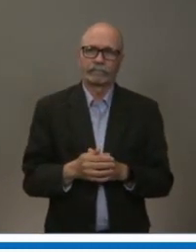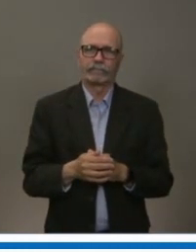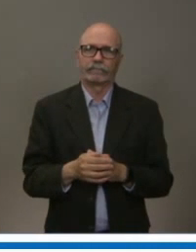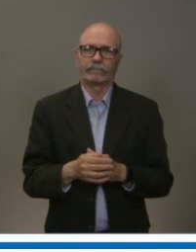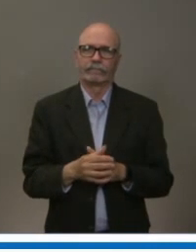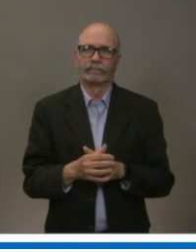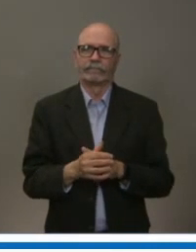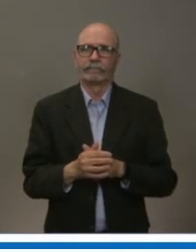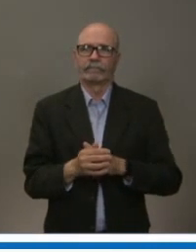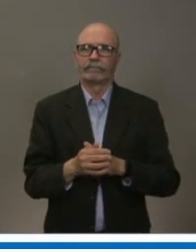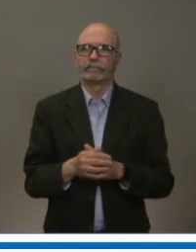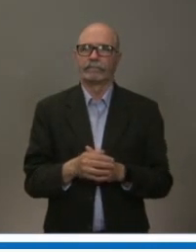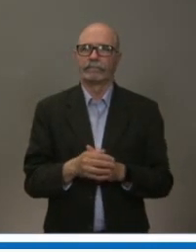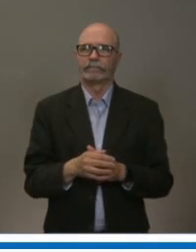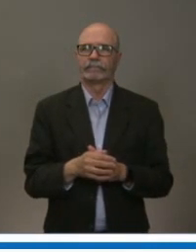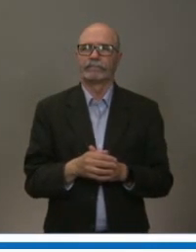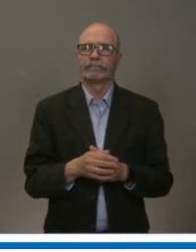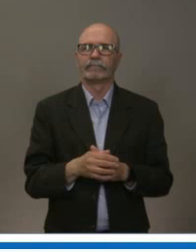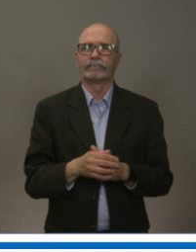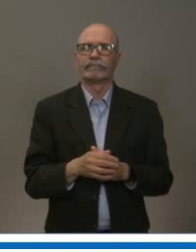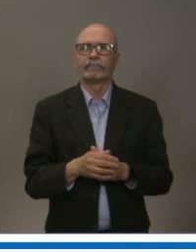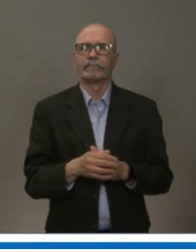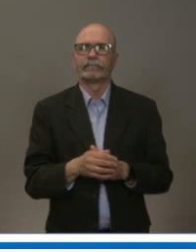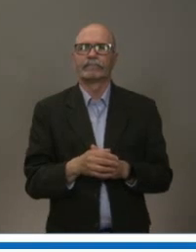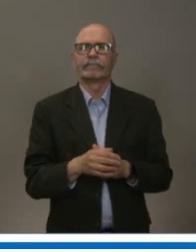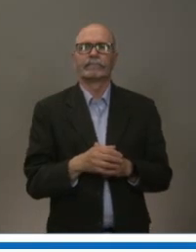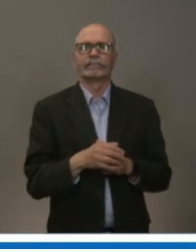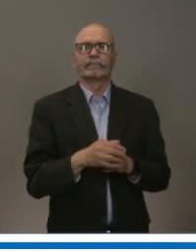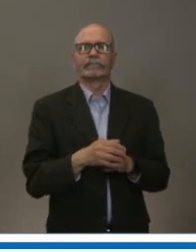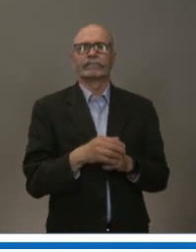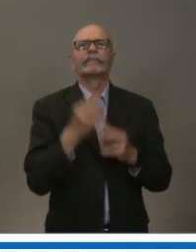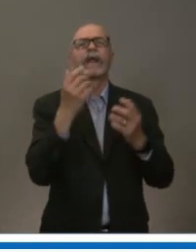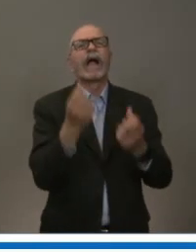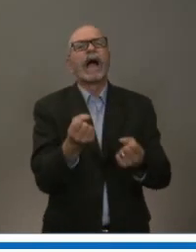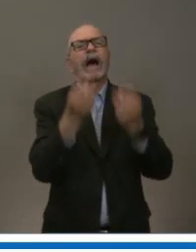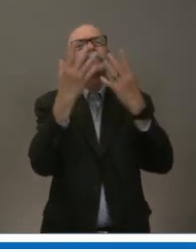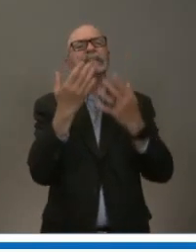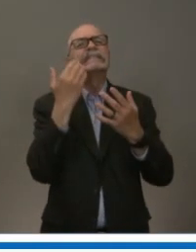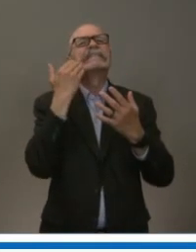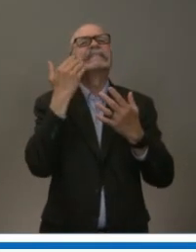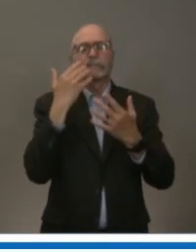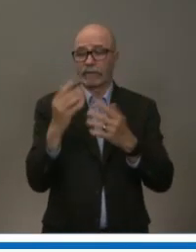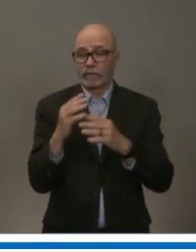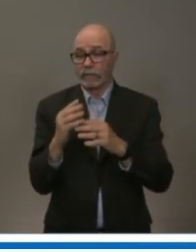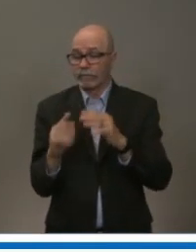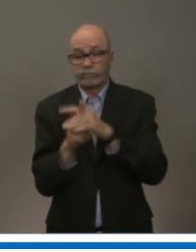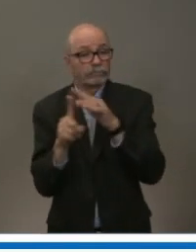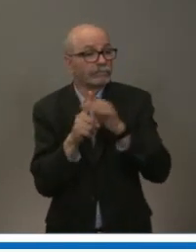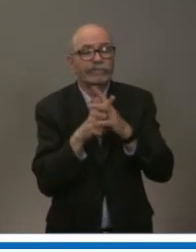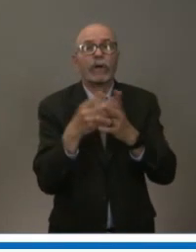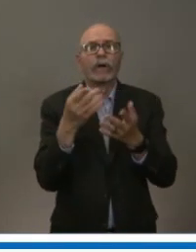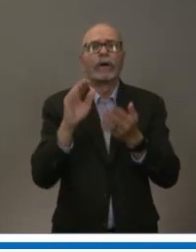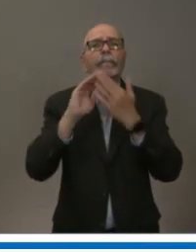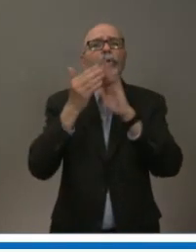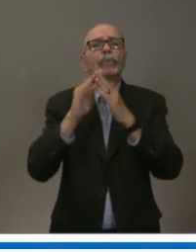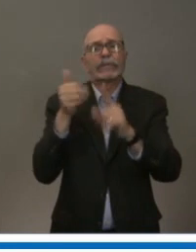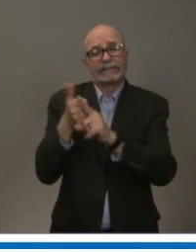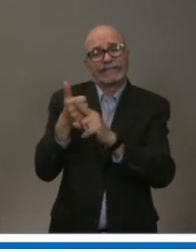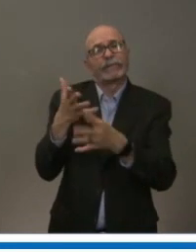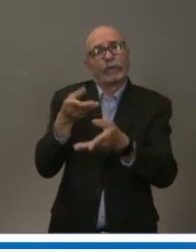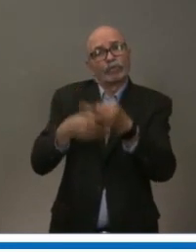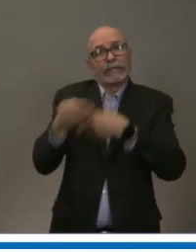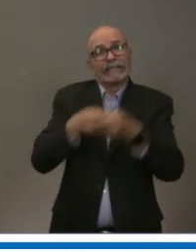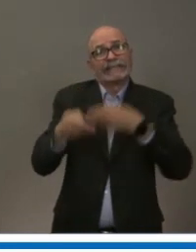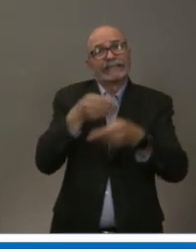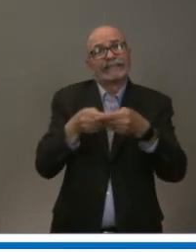How many of the recent cases are potentially community spread? Of the 32 announced today, how many are not linked to travel? So I don't have